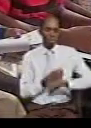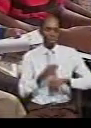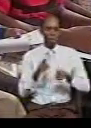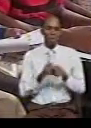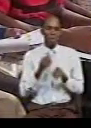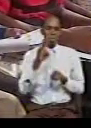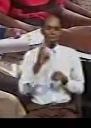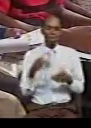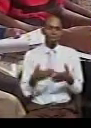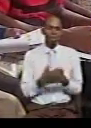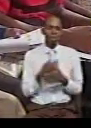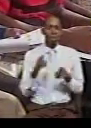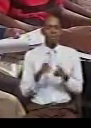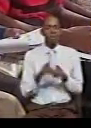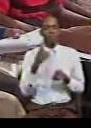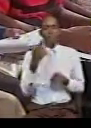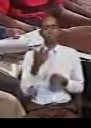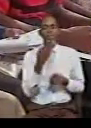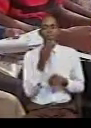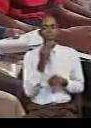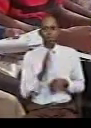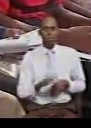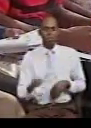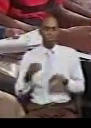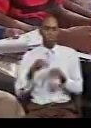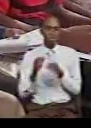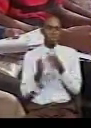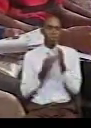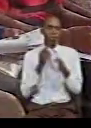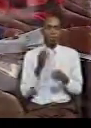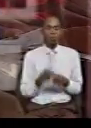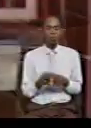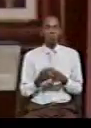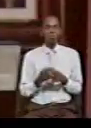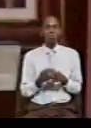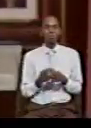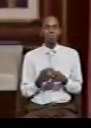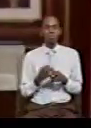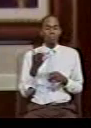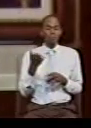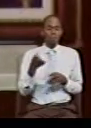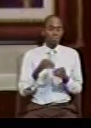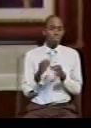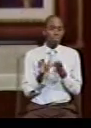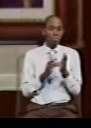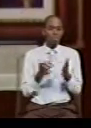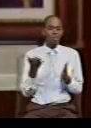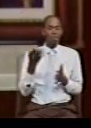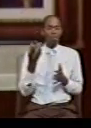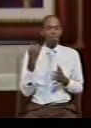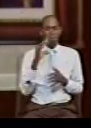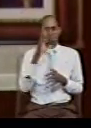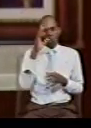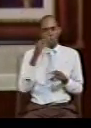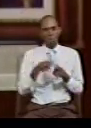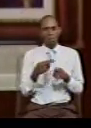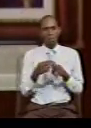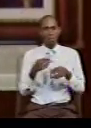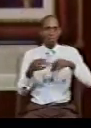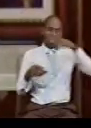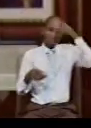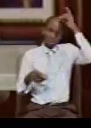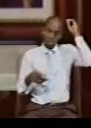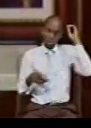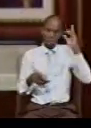Shadrach, Meshach, and Abednego. In the Bible, there was one Daniel. He went to the lion's den. There are